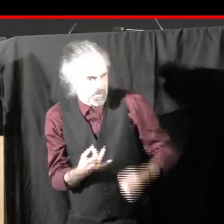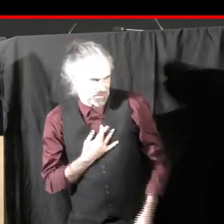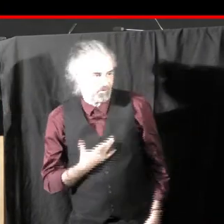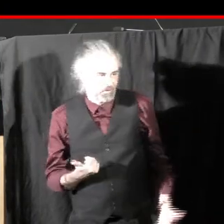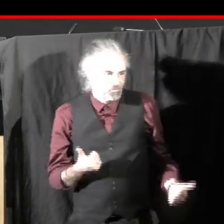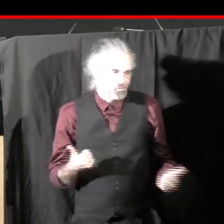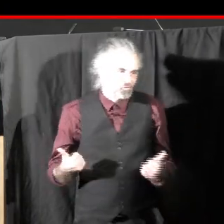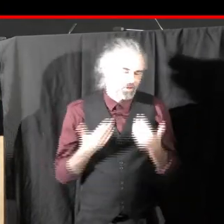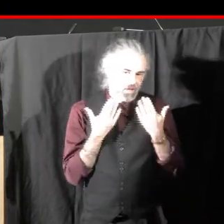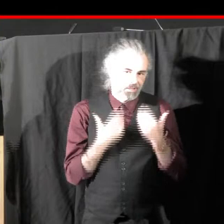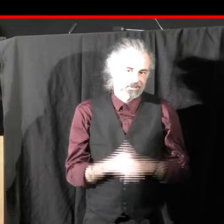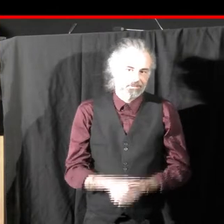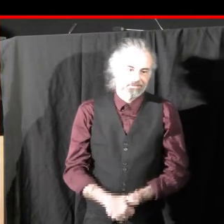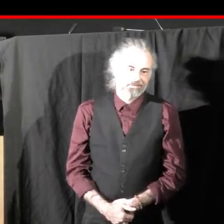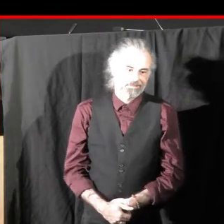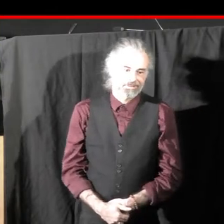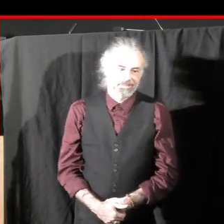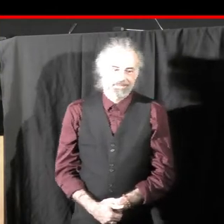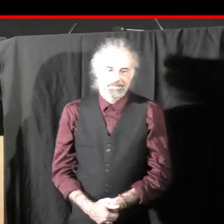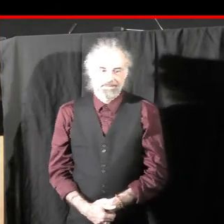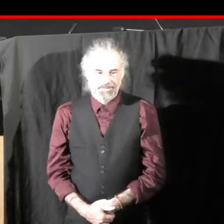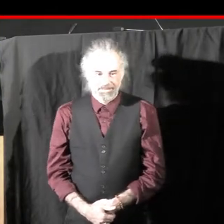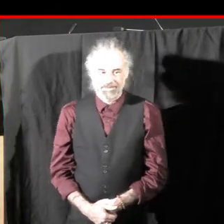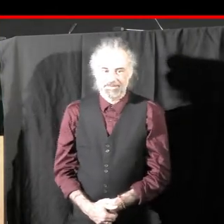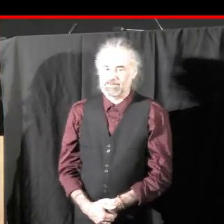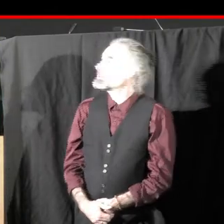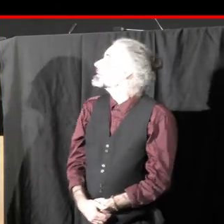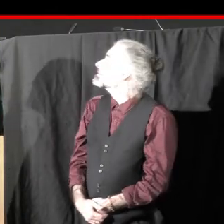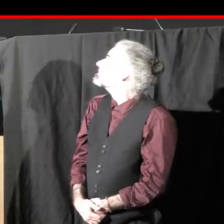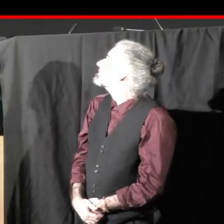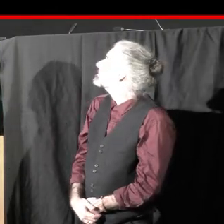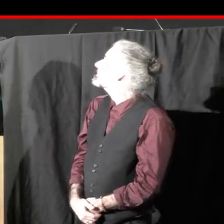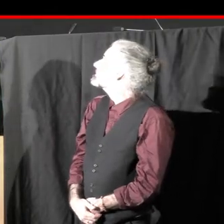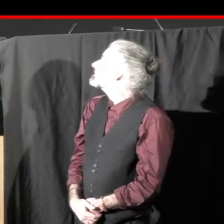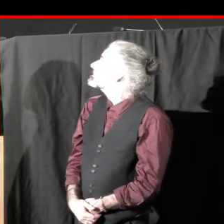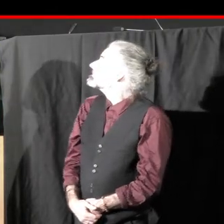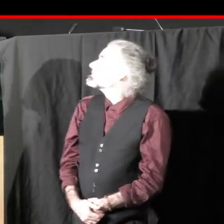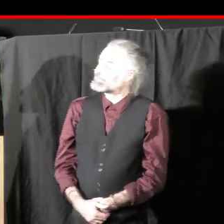Can we bring in, make sure this is independent and international?